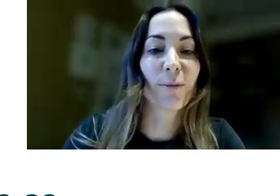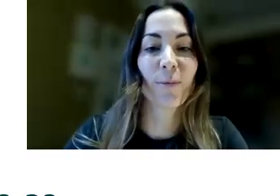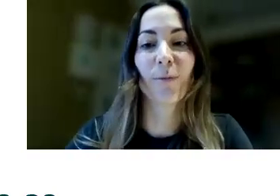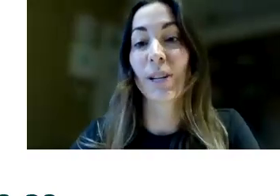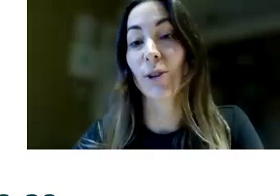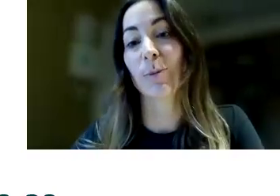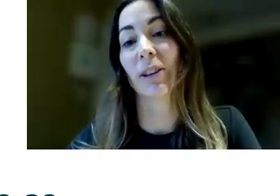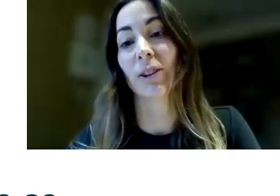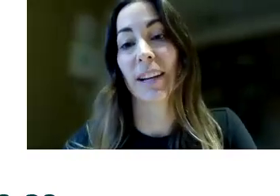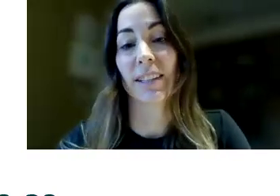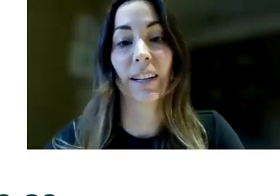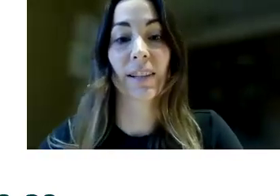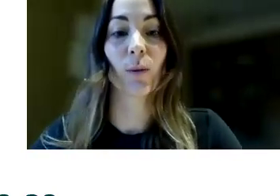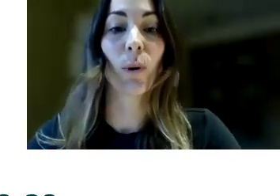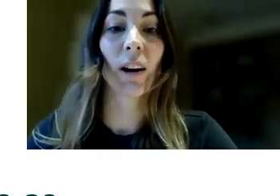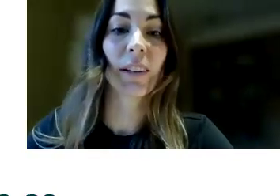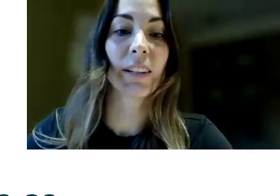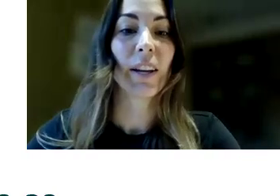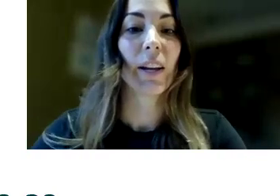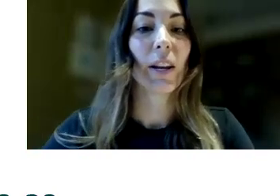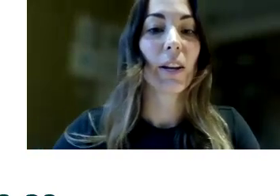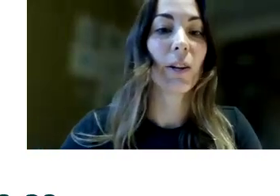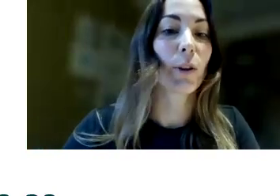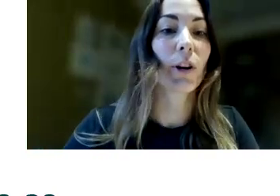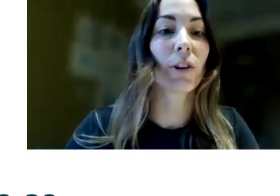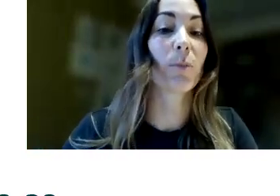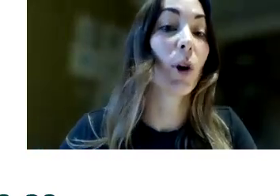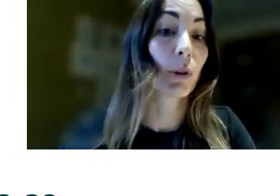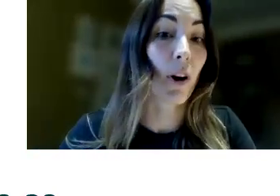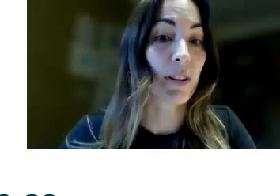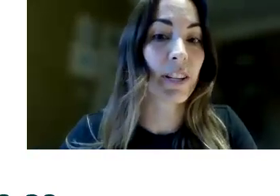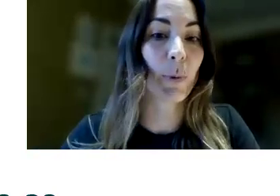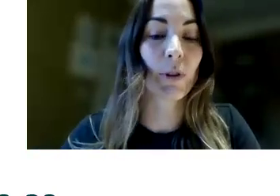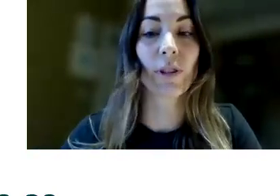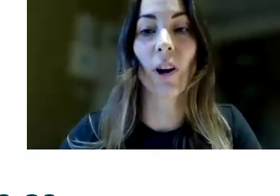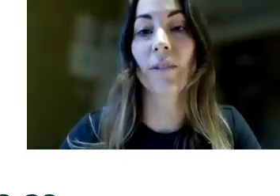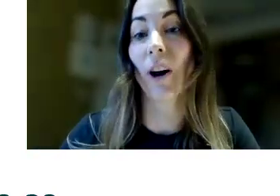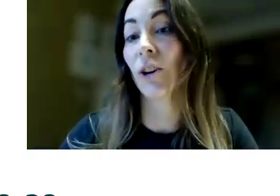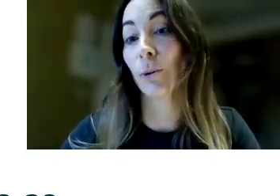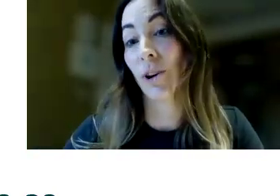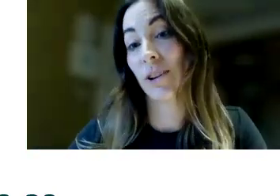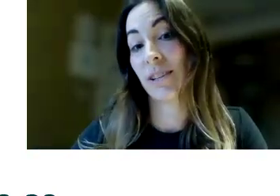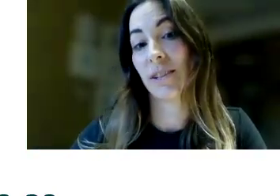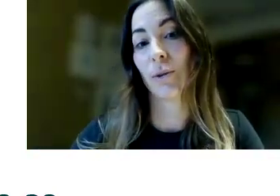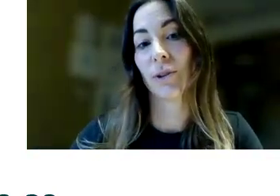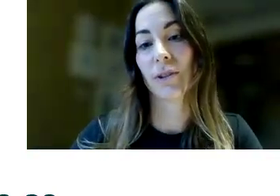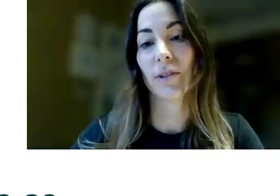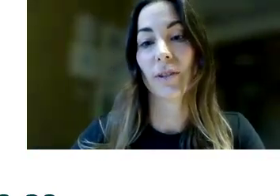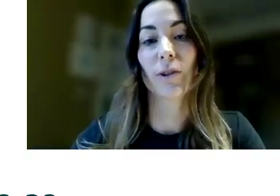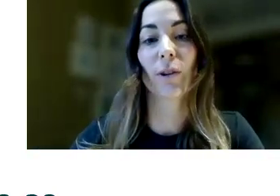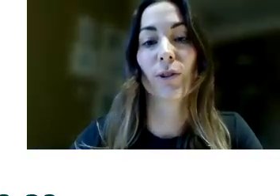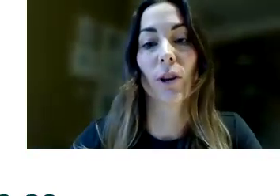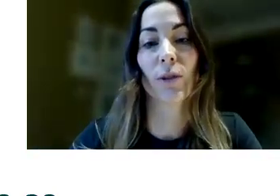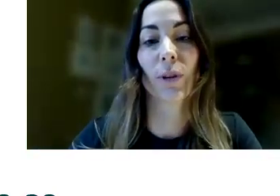There's lots of research being looked at tinnitus and and there are some known causes, but there's a lot of unknown causes. So